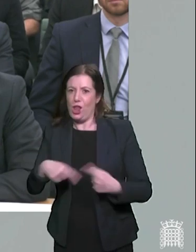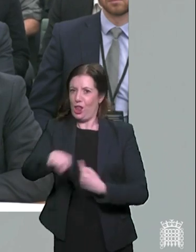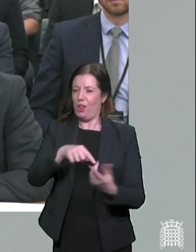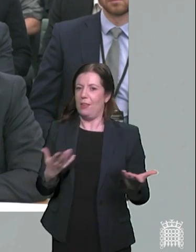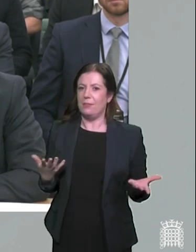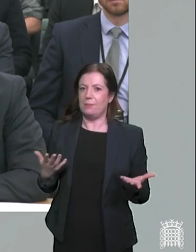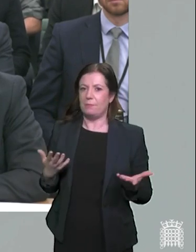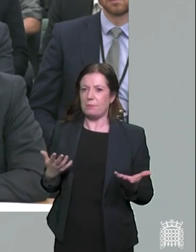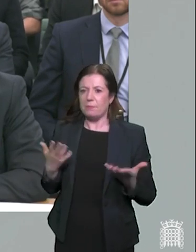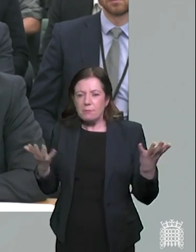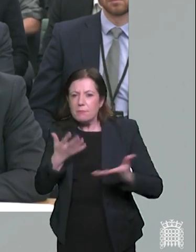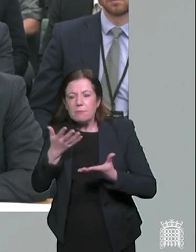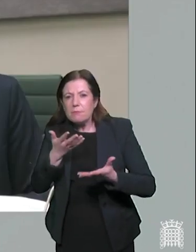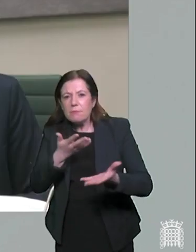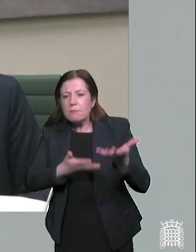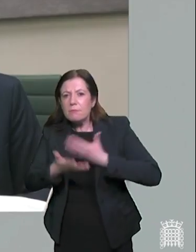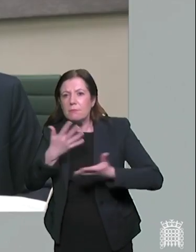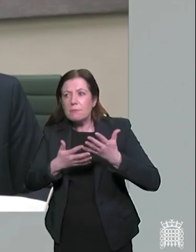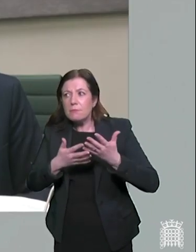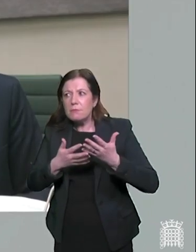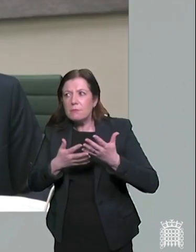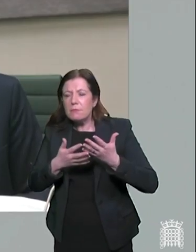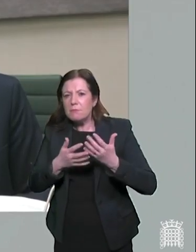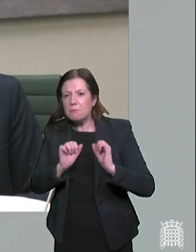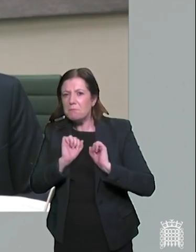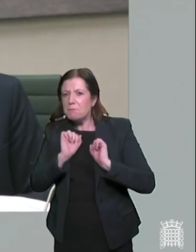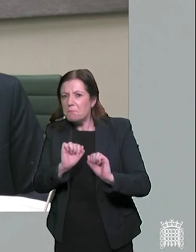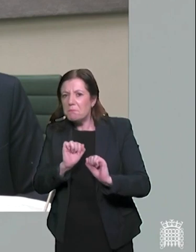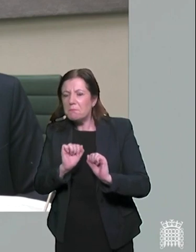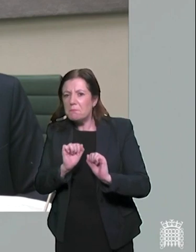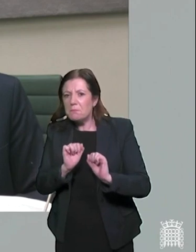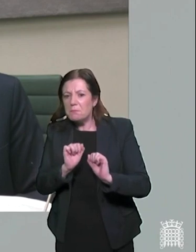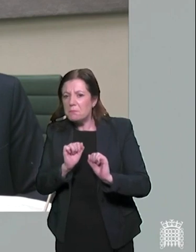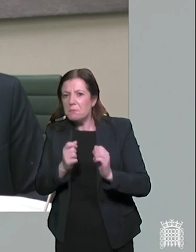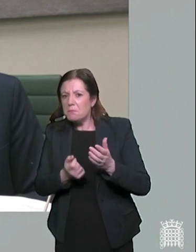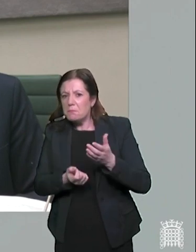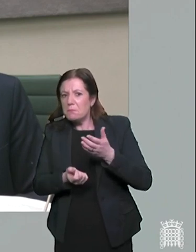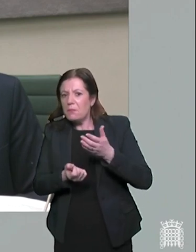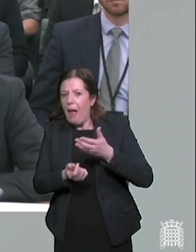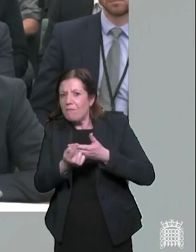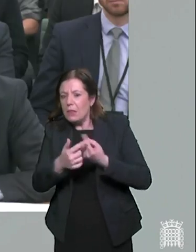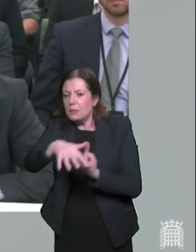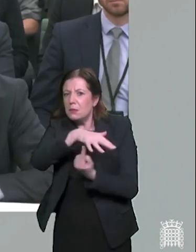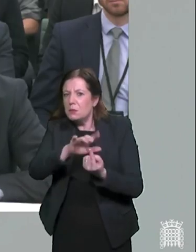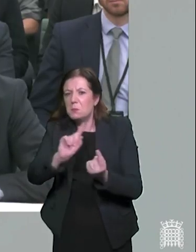purposes. To do it in that particular way and then say that particular thing about the way that event was actually carried on. And I